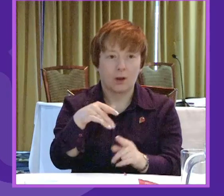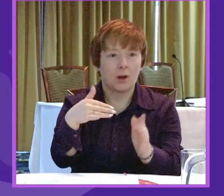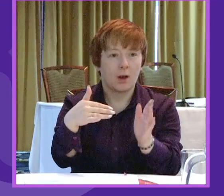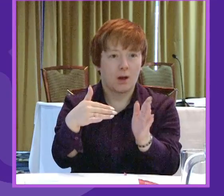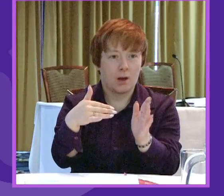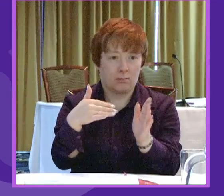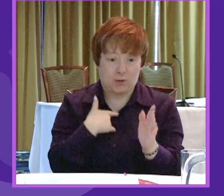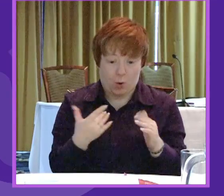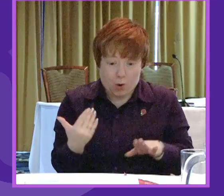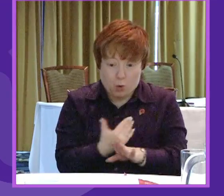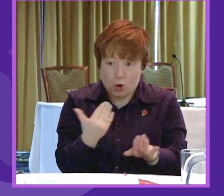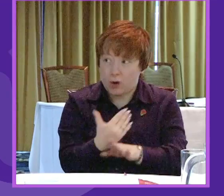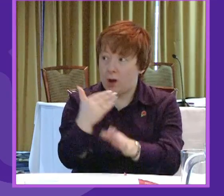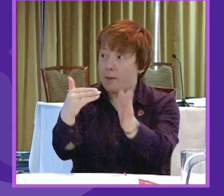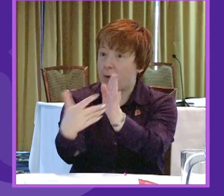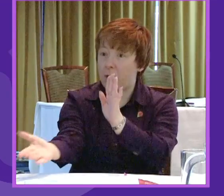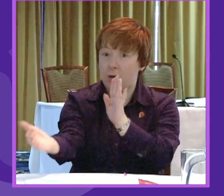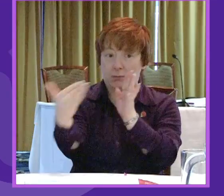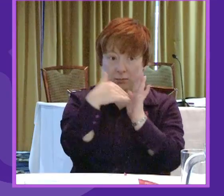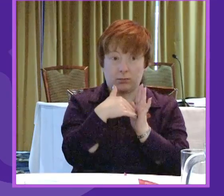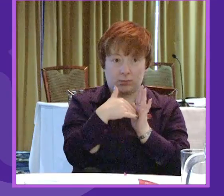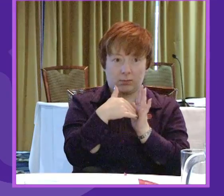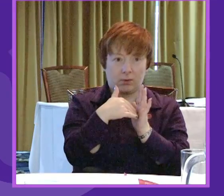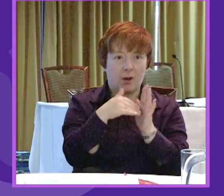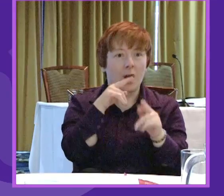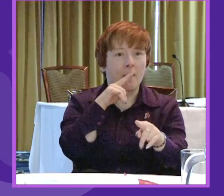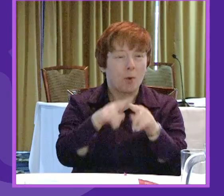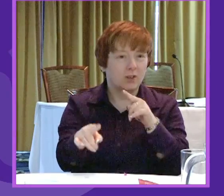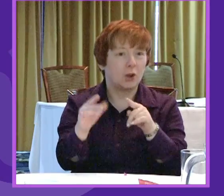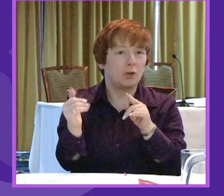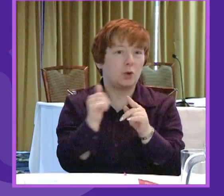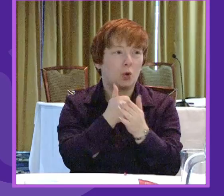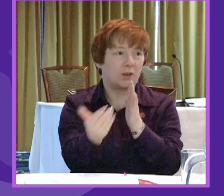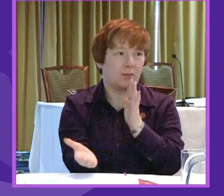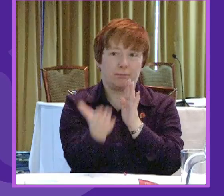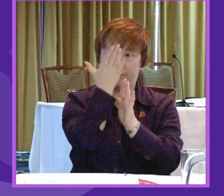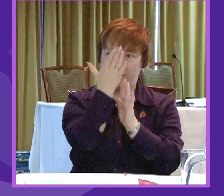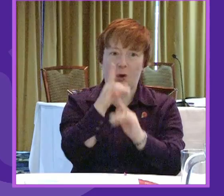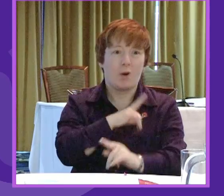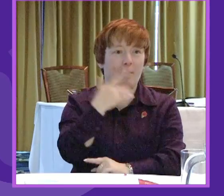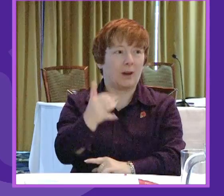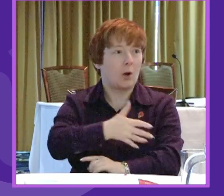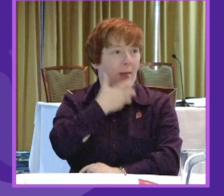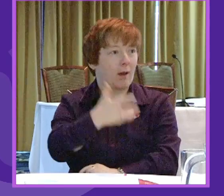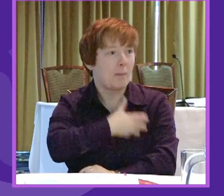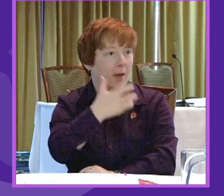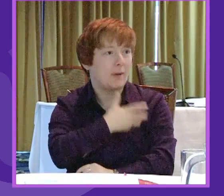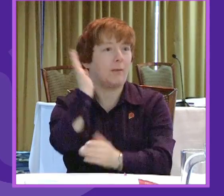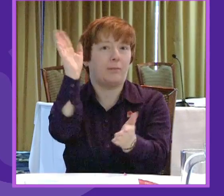A mum came to see me at work, and she'd got to me because people tend to get to me after making lots of